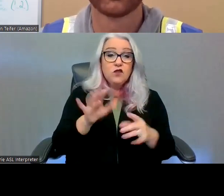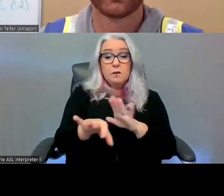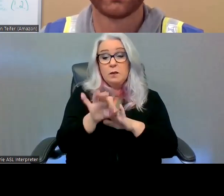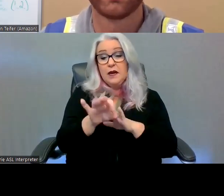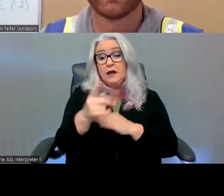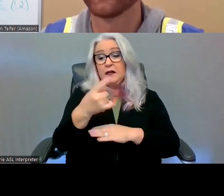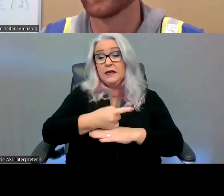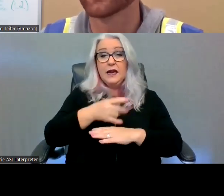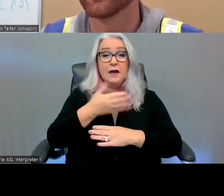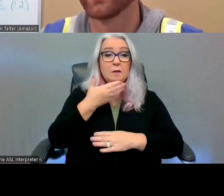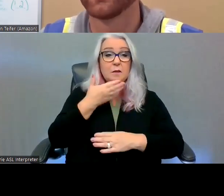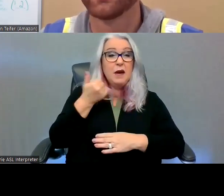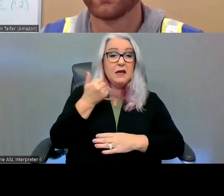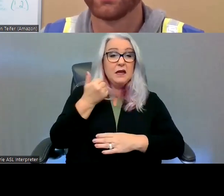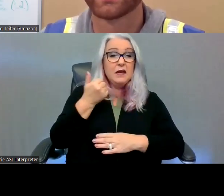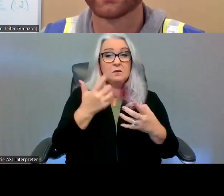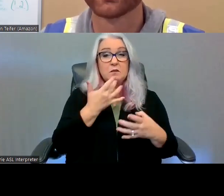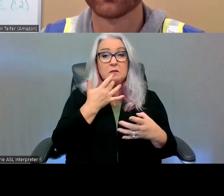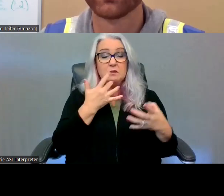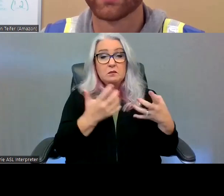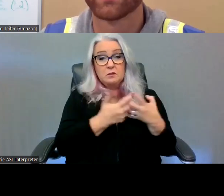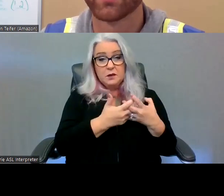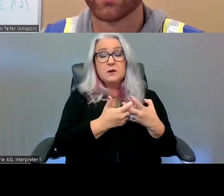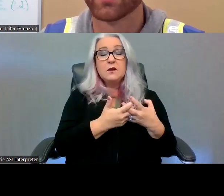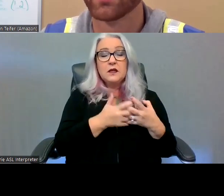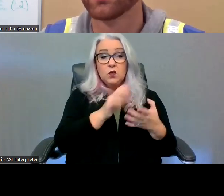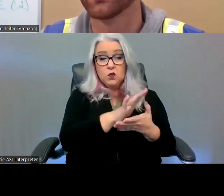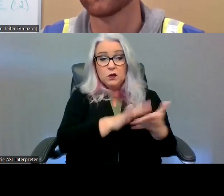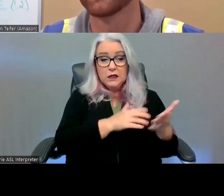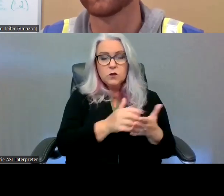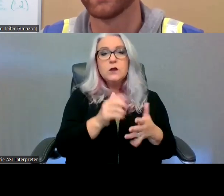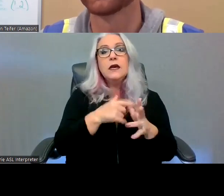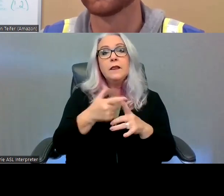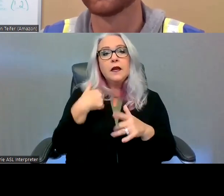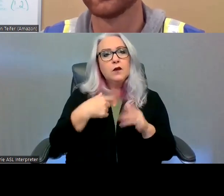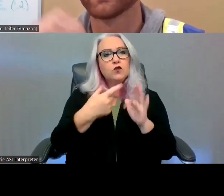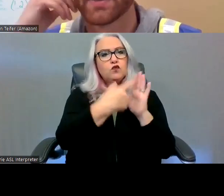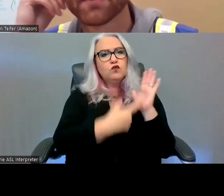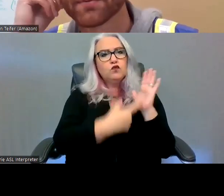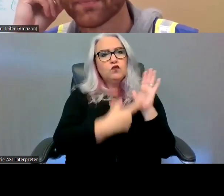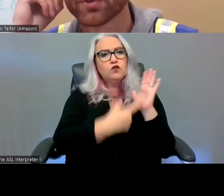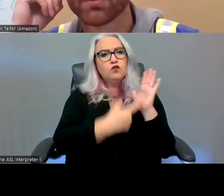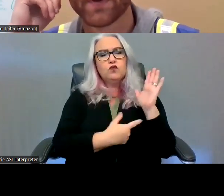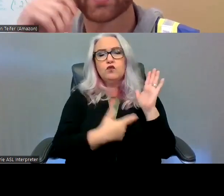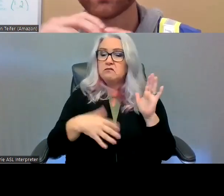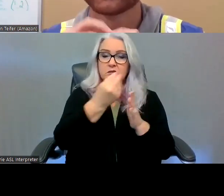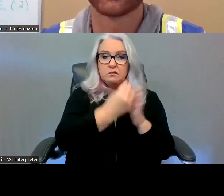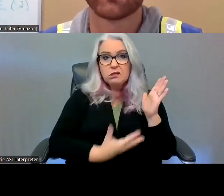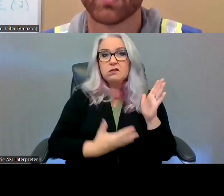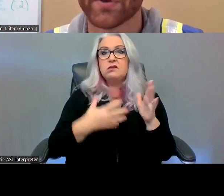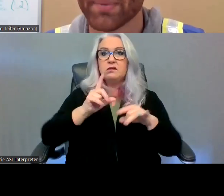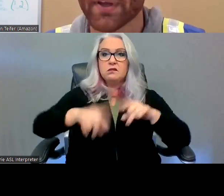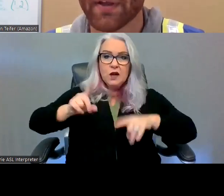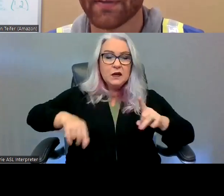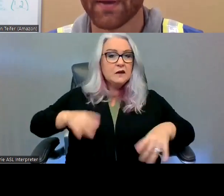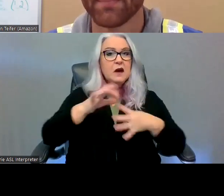you. And on the next slide, it kind of shows you that there are tons of different options and times. So just be very cautious as